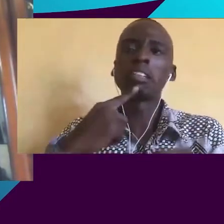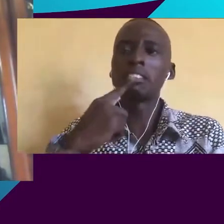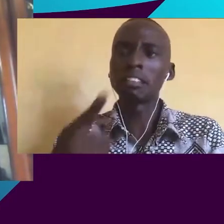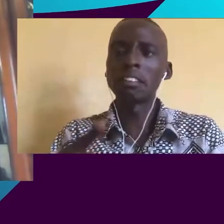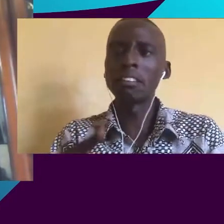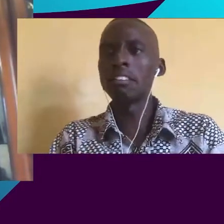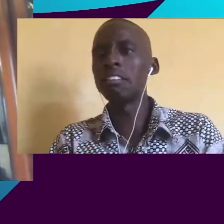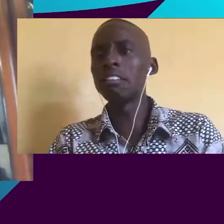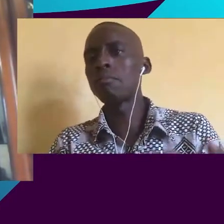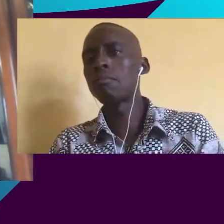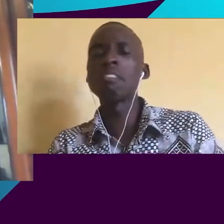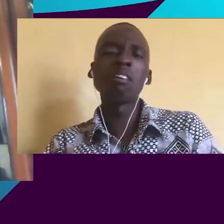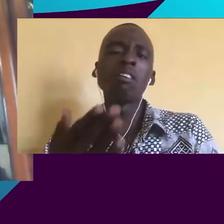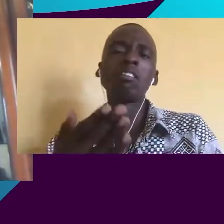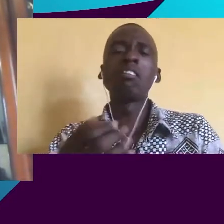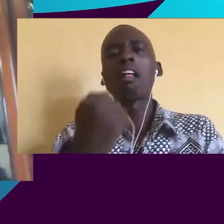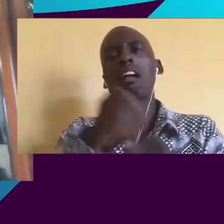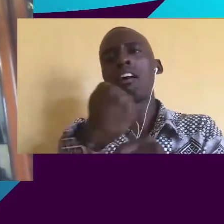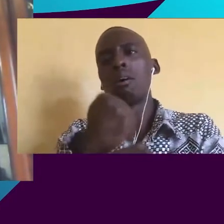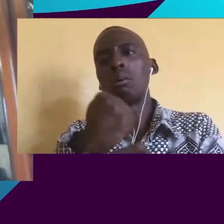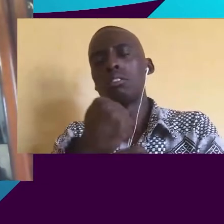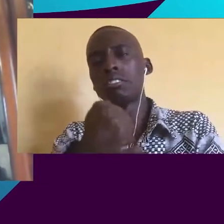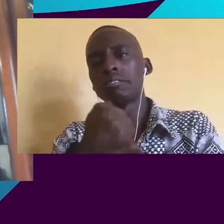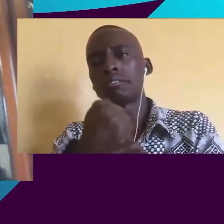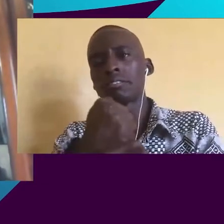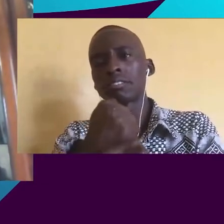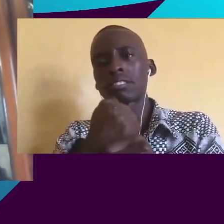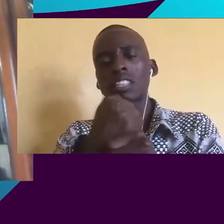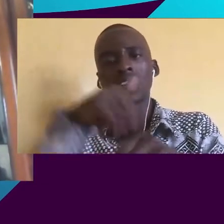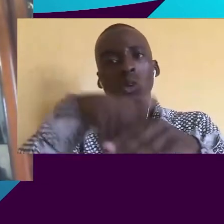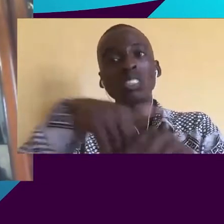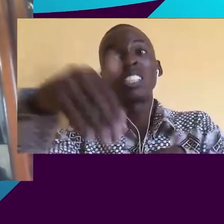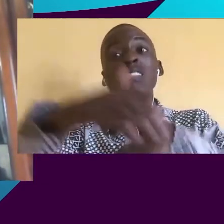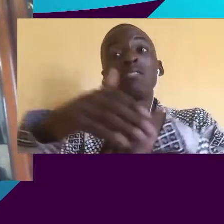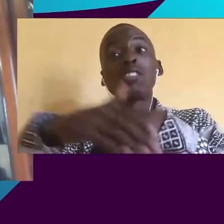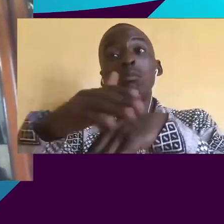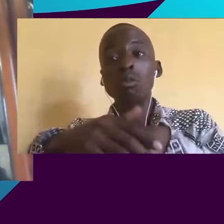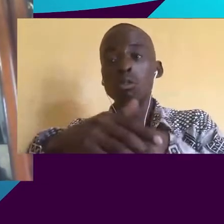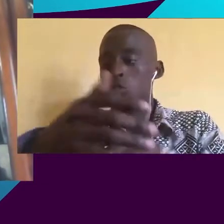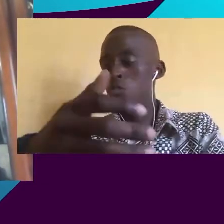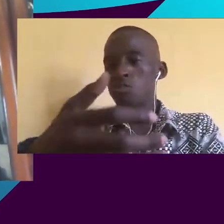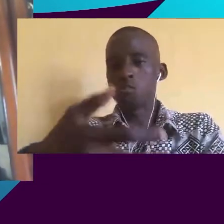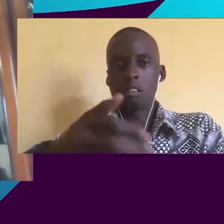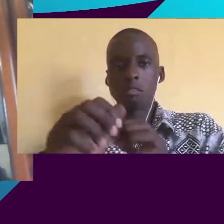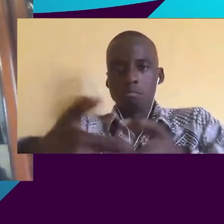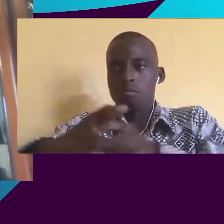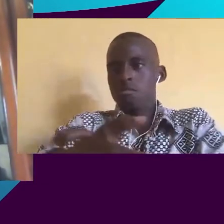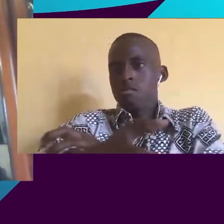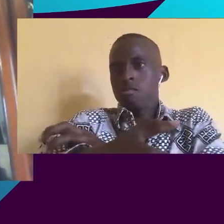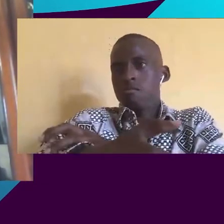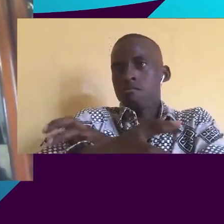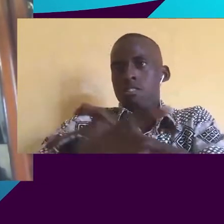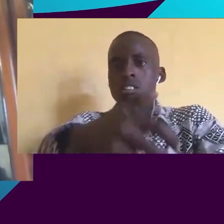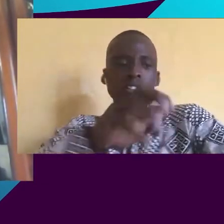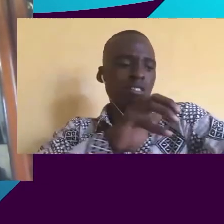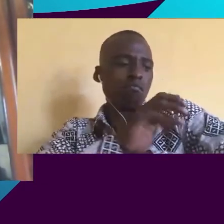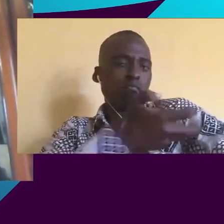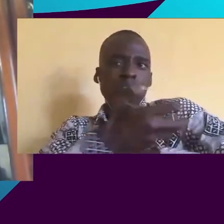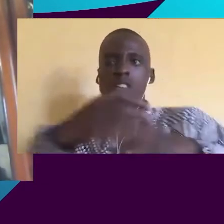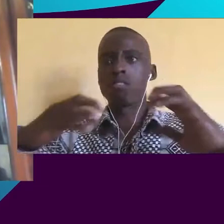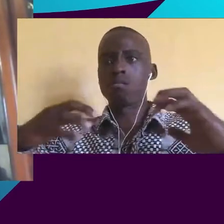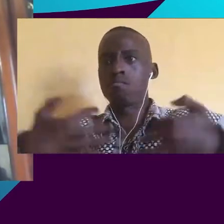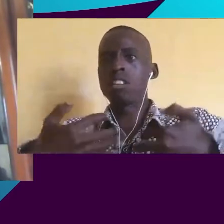children, girls going into football, your muscles are going to do this. You'd rather go for swimming. It's the classic. You know, they look